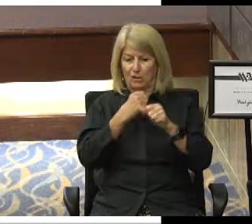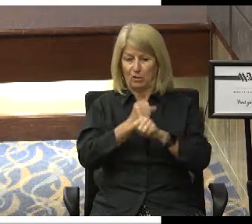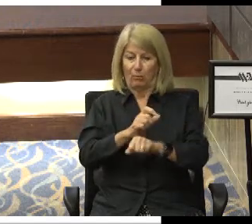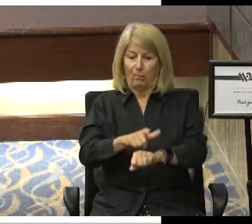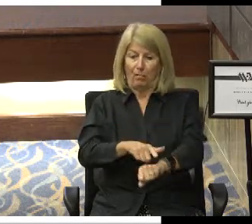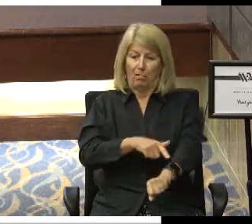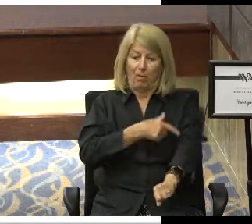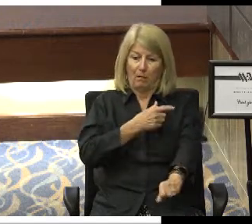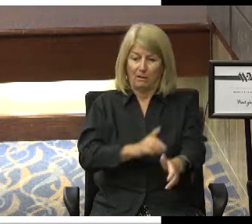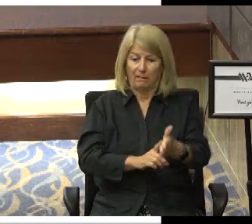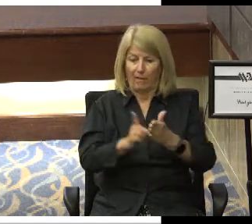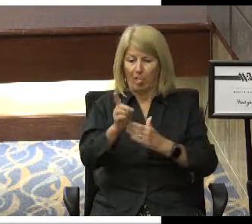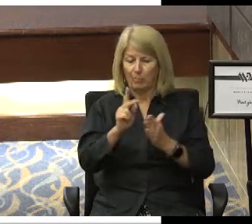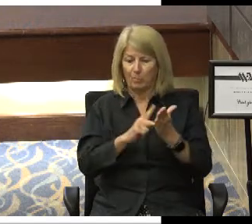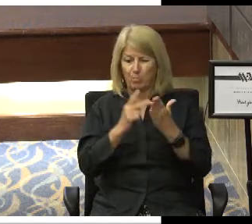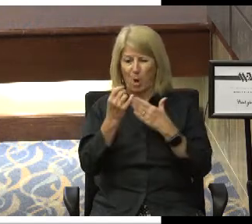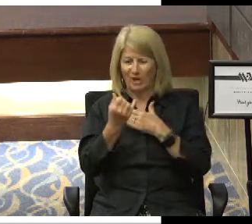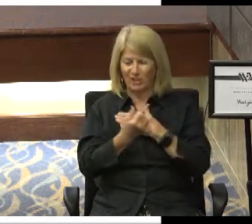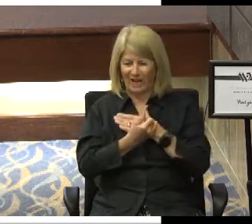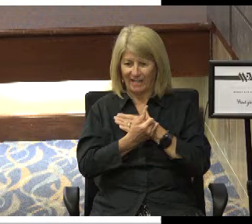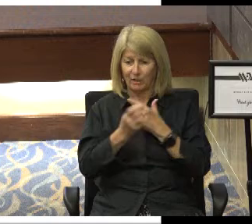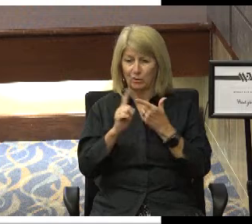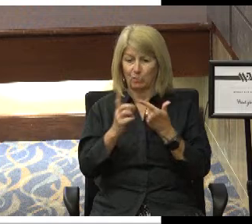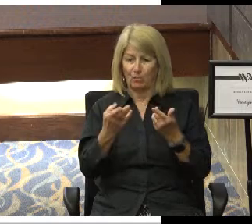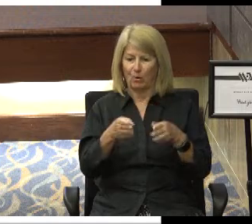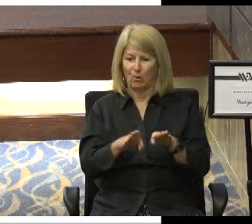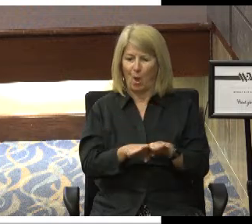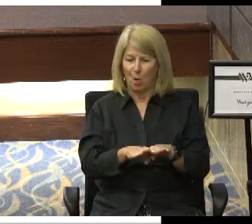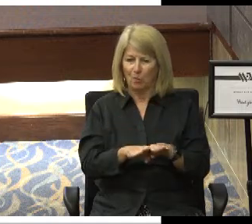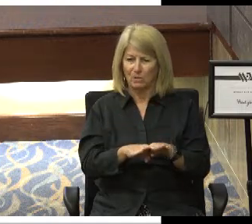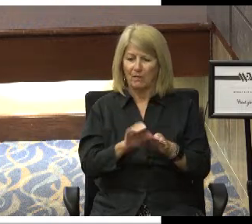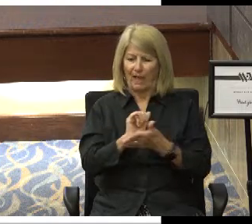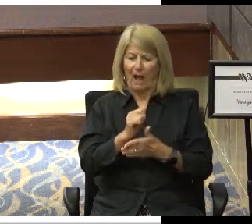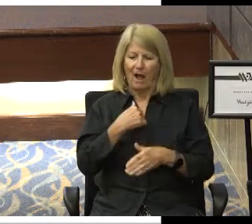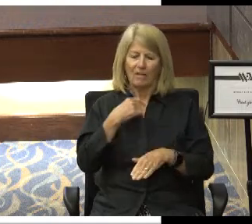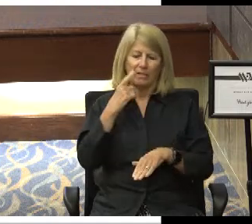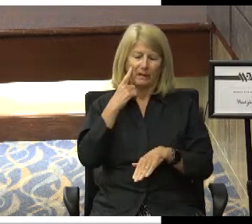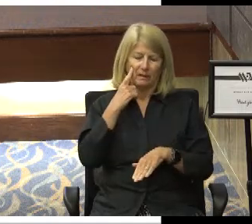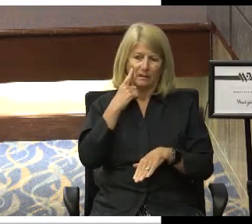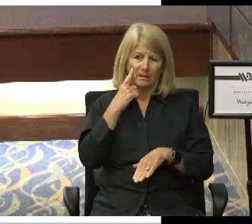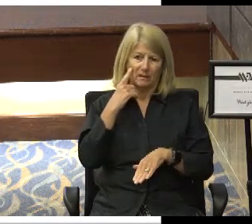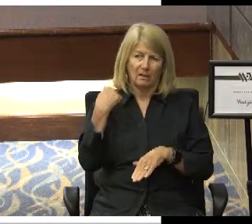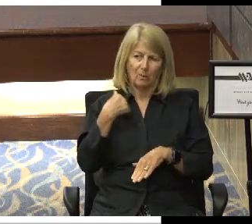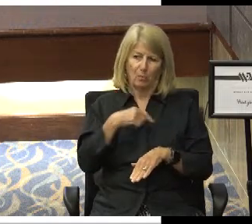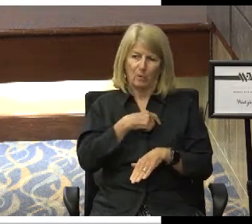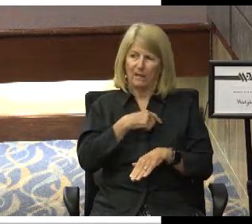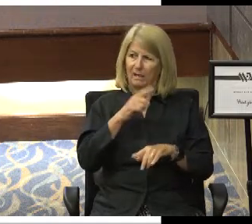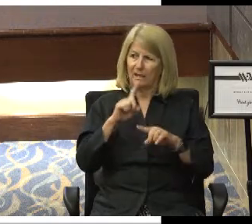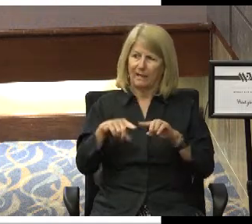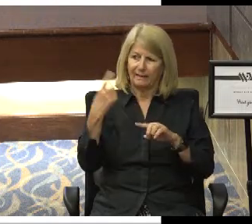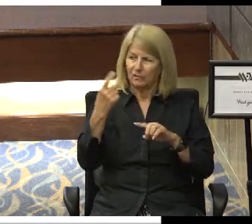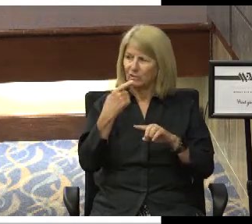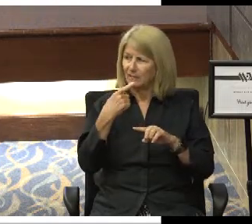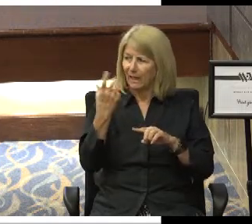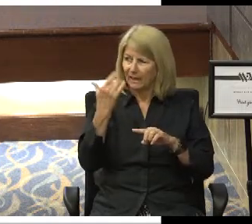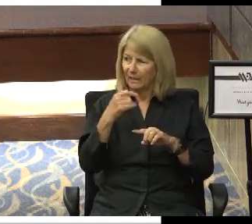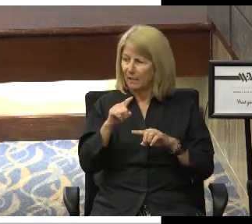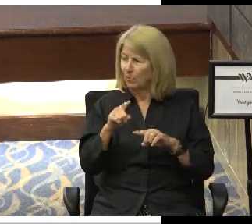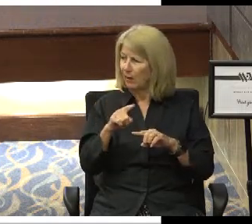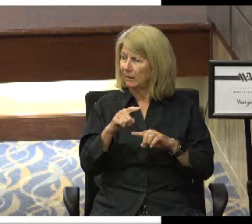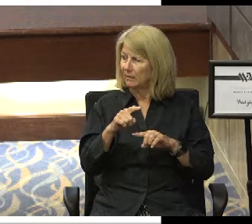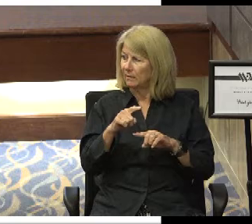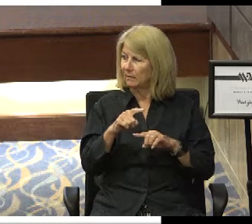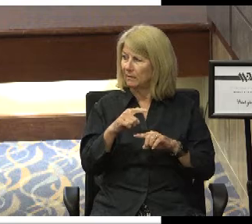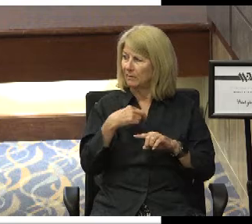project to a close. But I think that we can't just say in one voice and